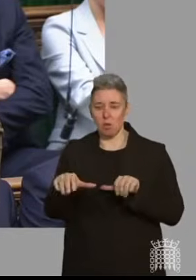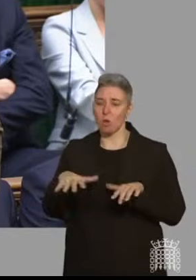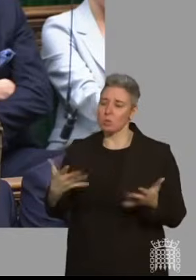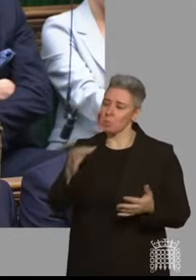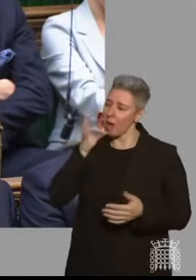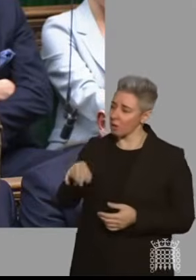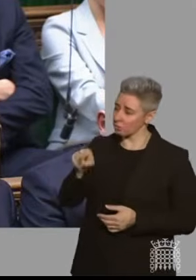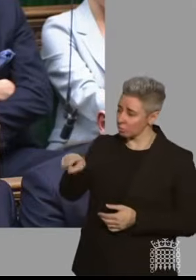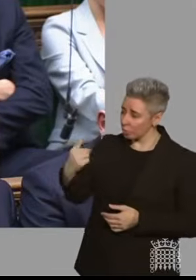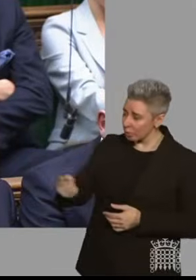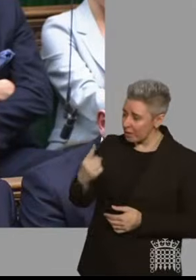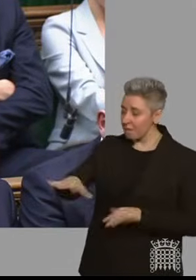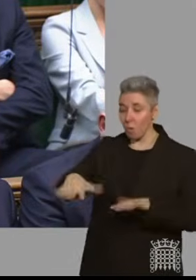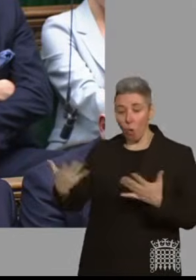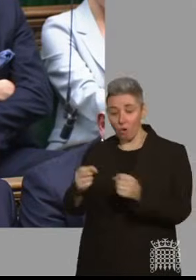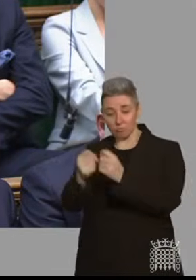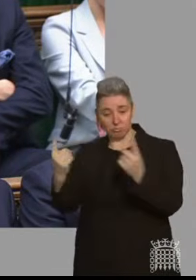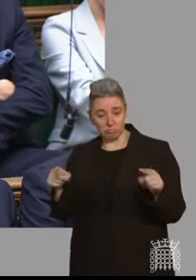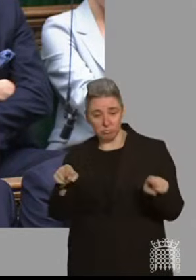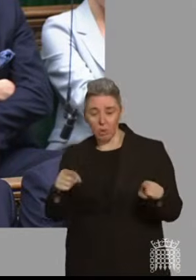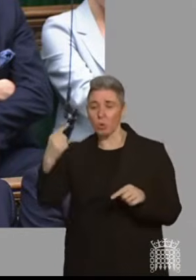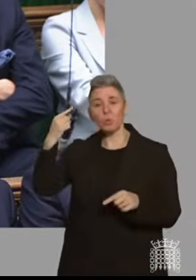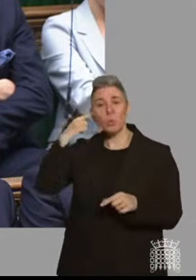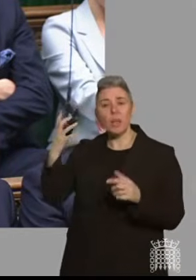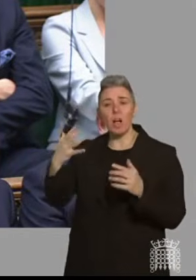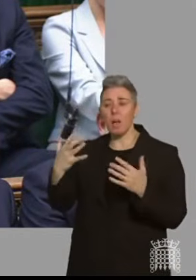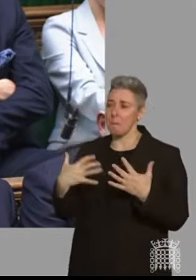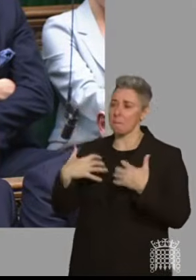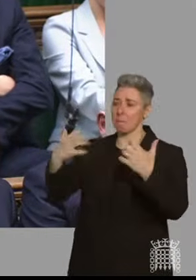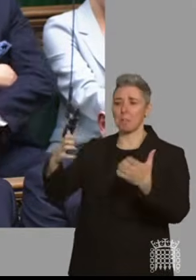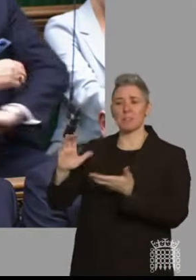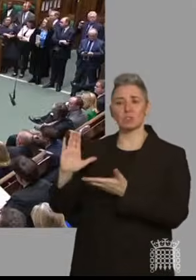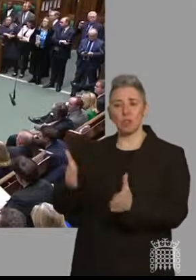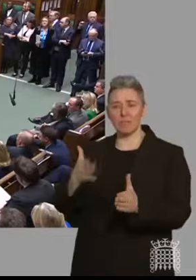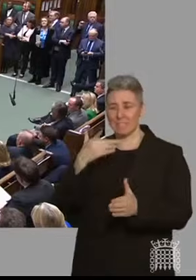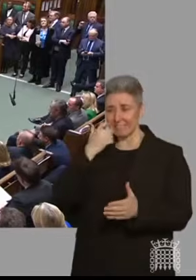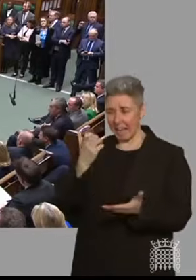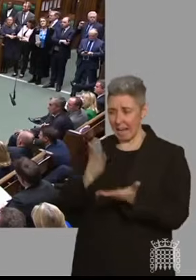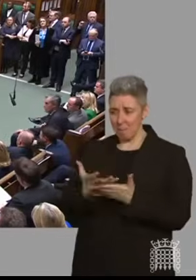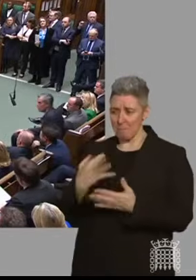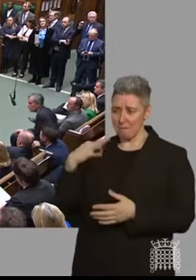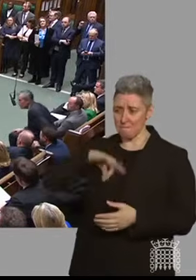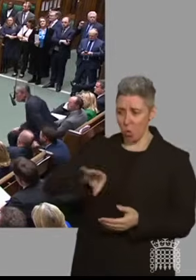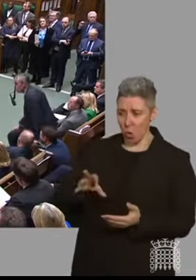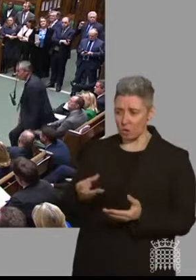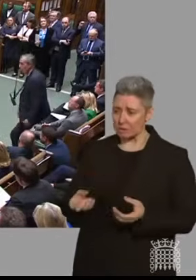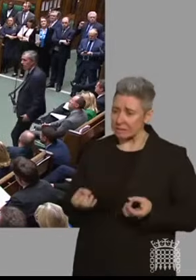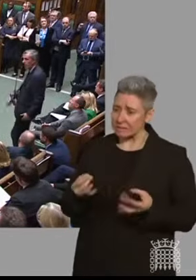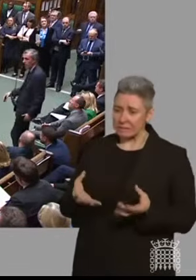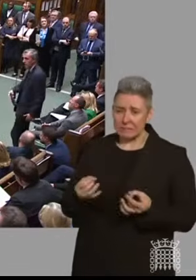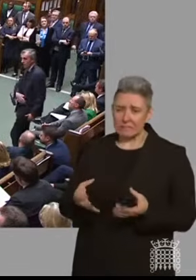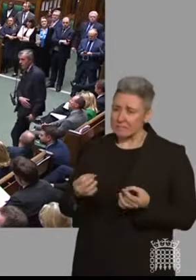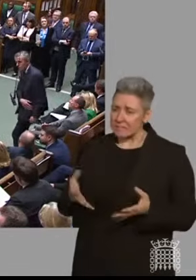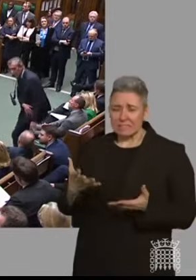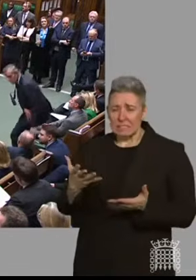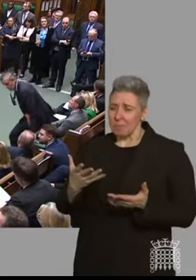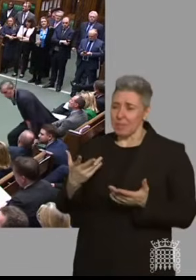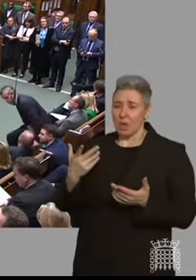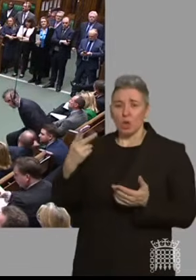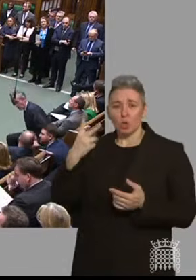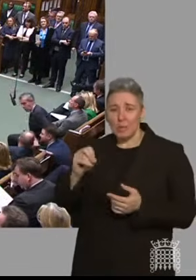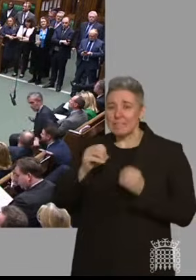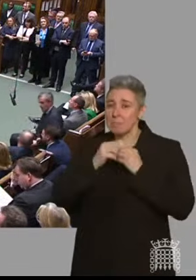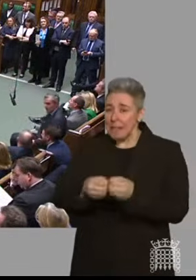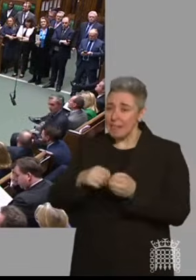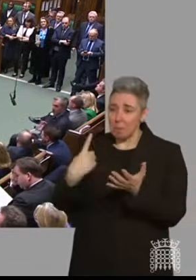an extra £20 billion of cuts? Prime Minister. Yeah, well,